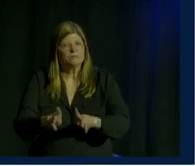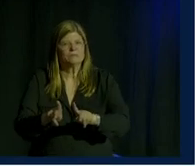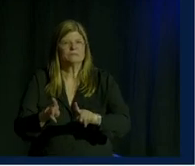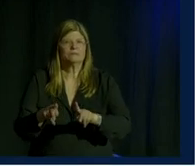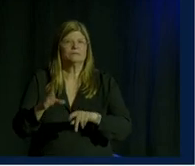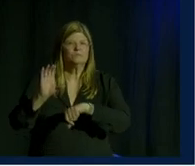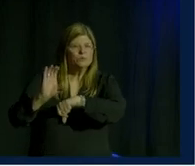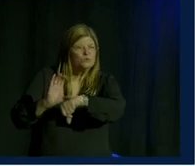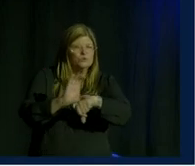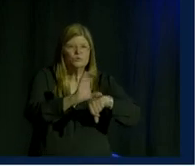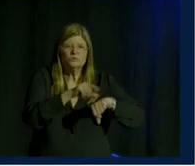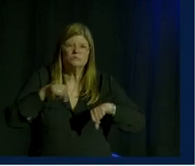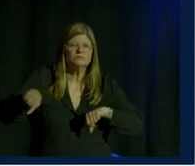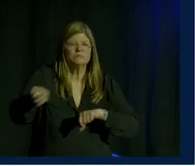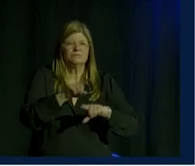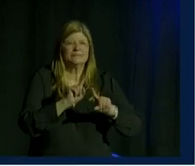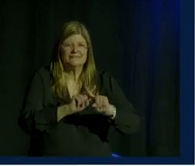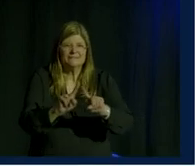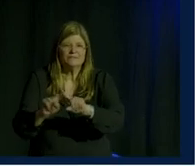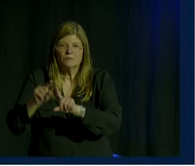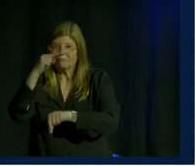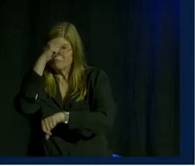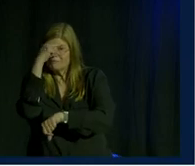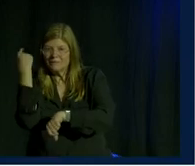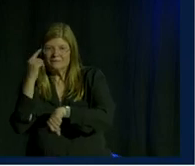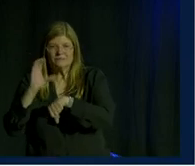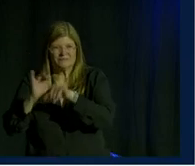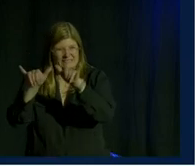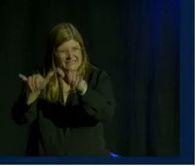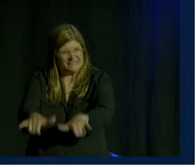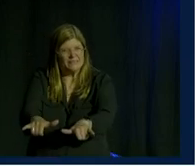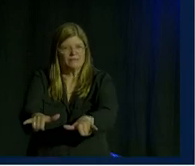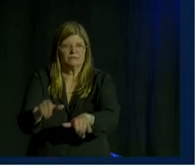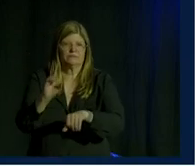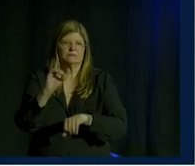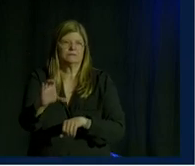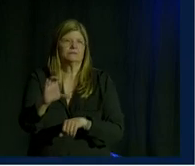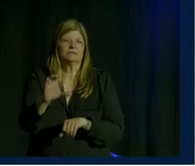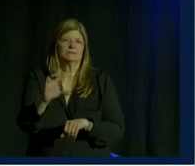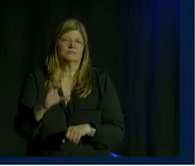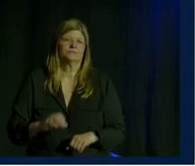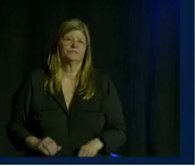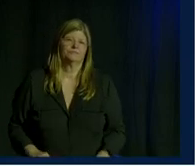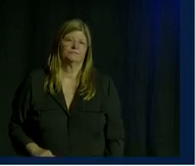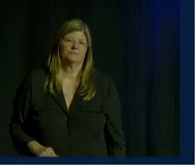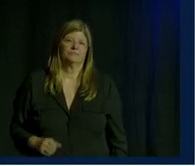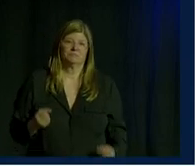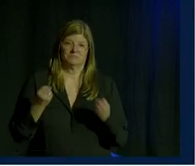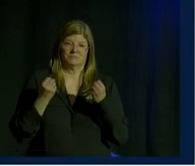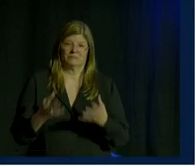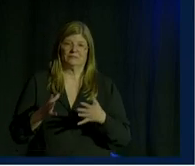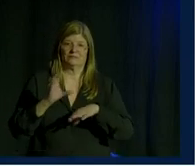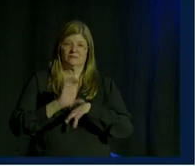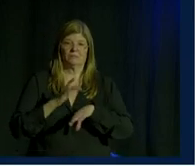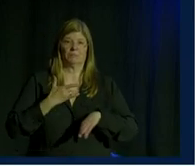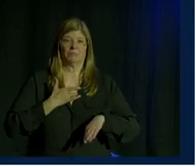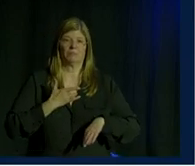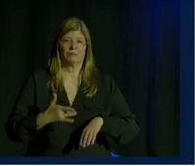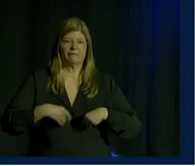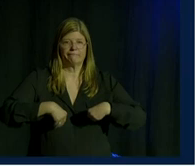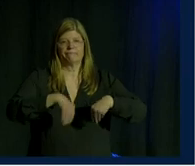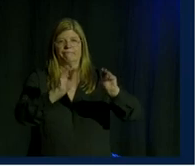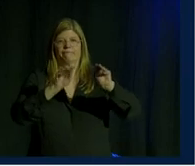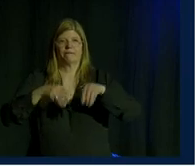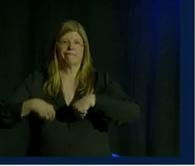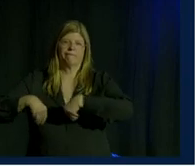American churches, to stay in the district. Many churches sell their property outright as their land value increases. However, DEMPED